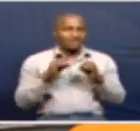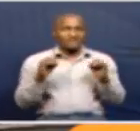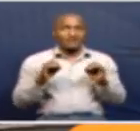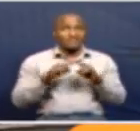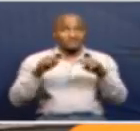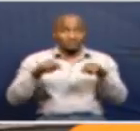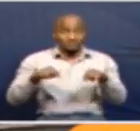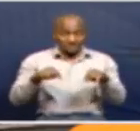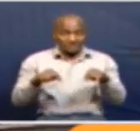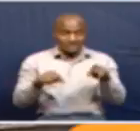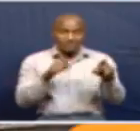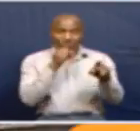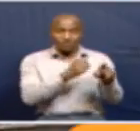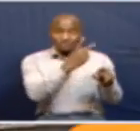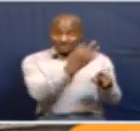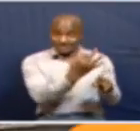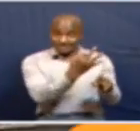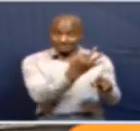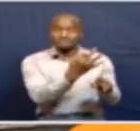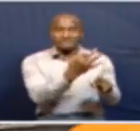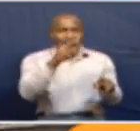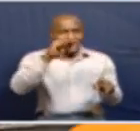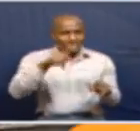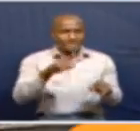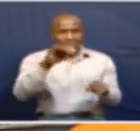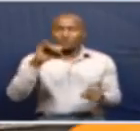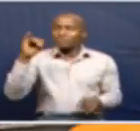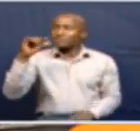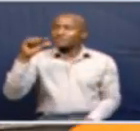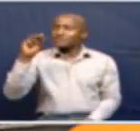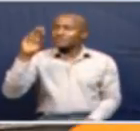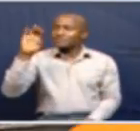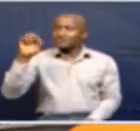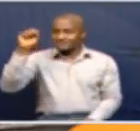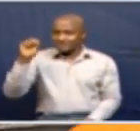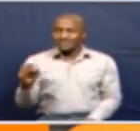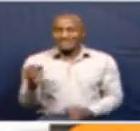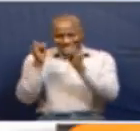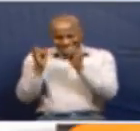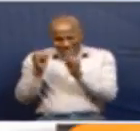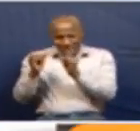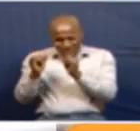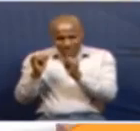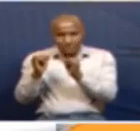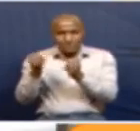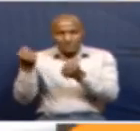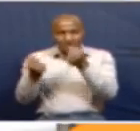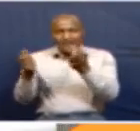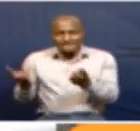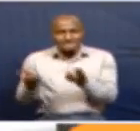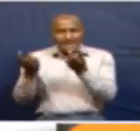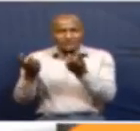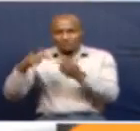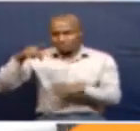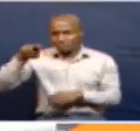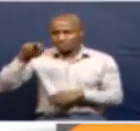the 23-year-old Igembe South Member of Parliament has the keys to a brand new Toyota Prado car in his pocket, thanks to